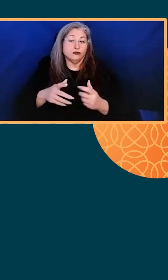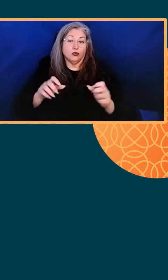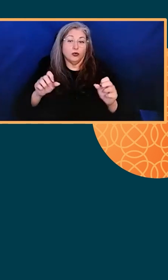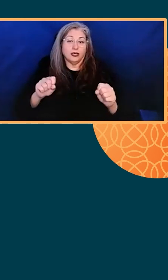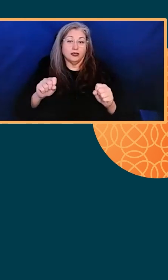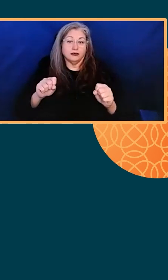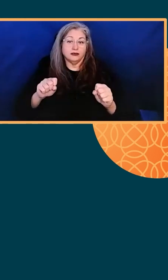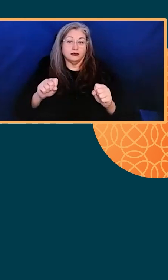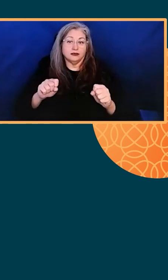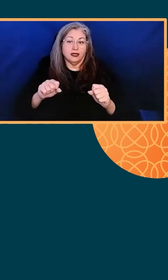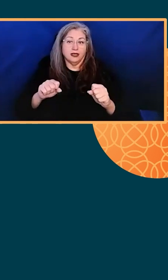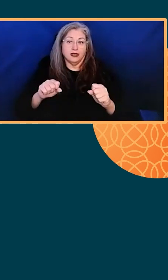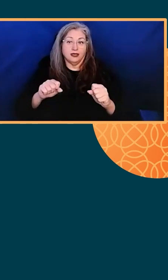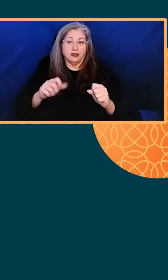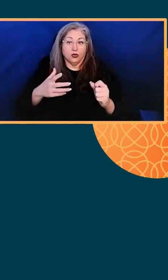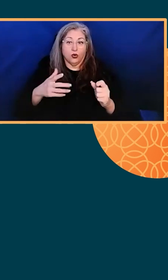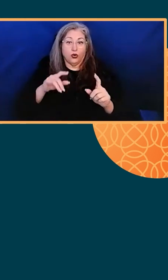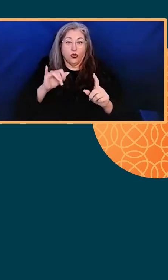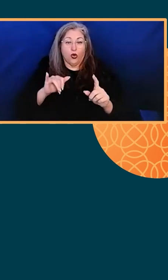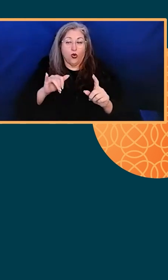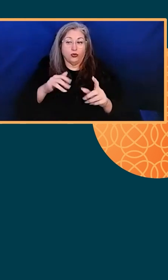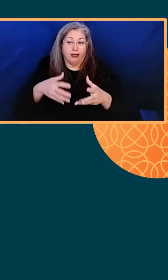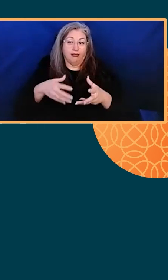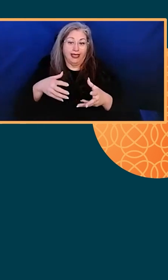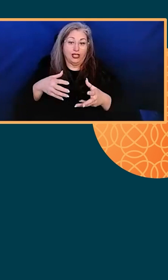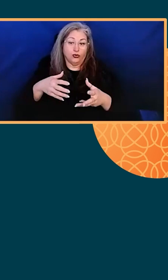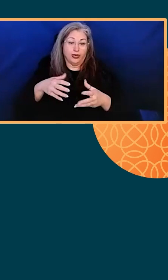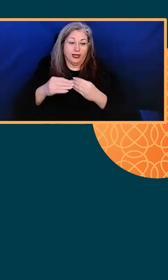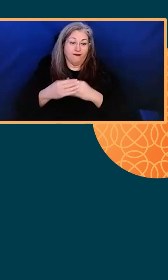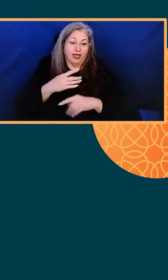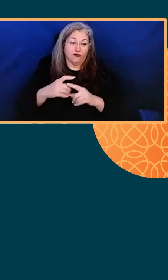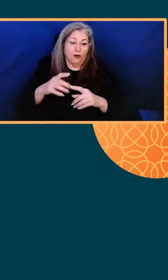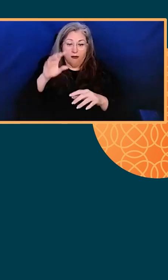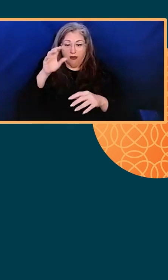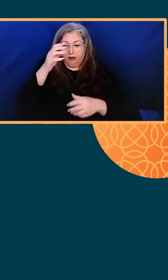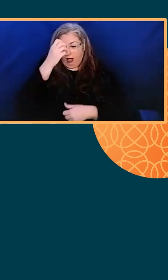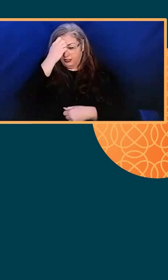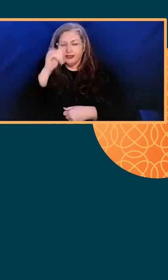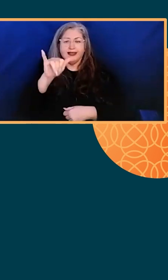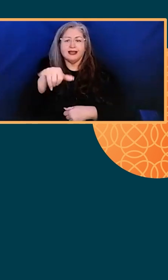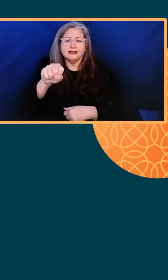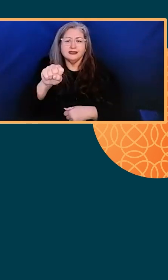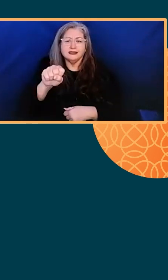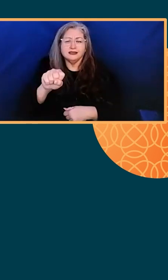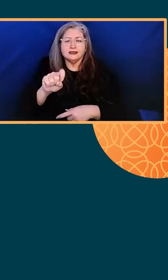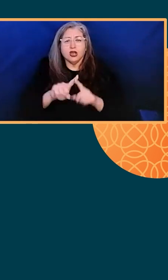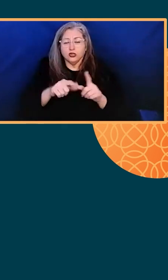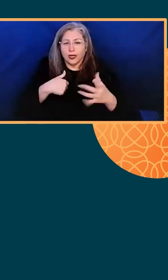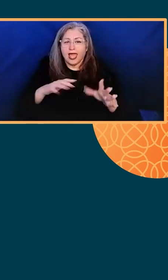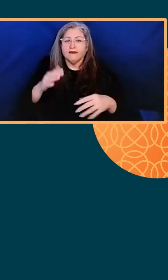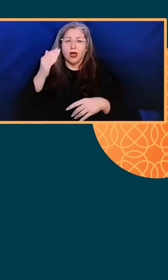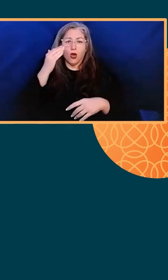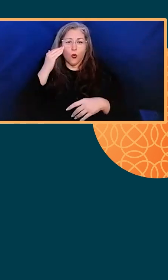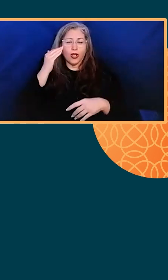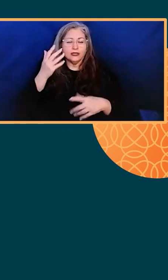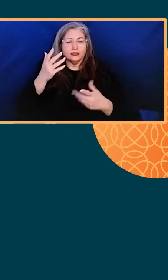and so are those like lingering effects of colonization? Yes. And we have awareness. And so I think some of it